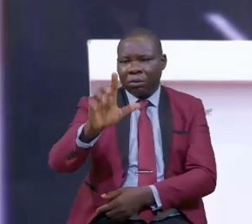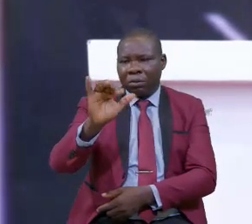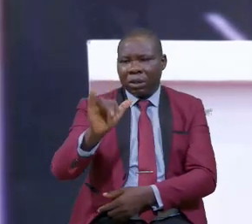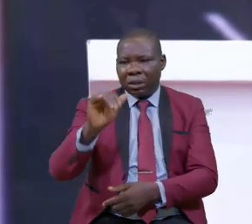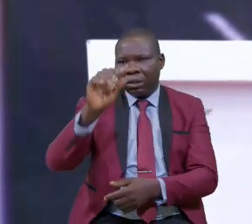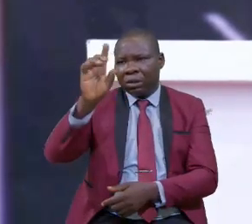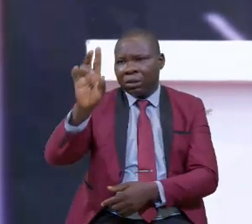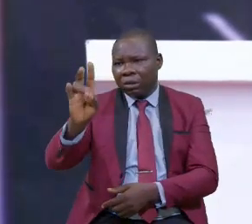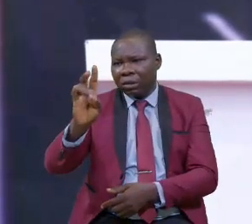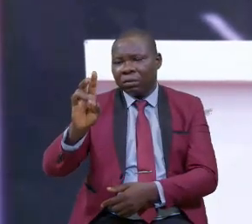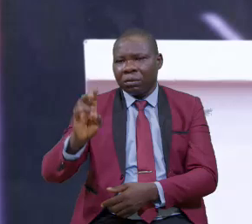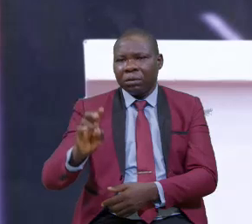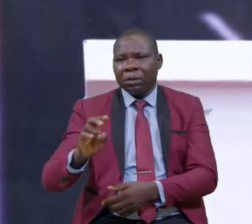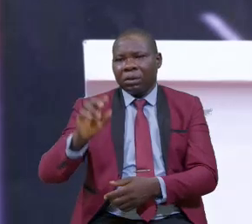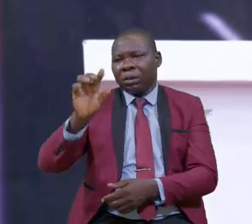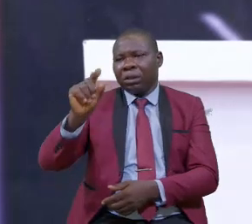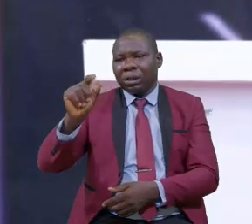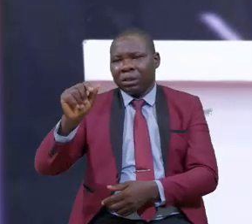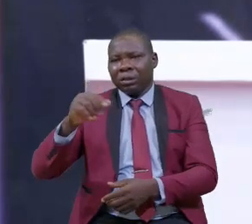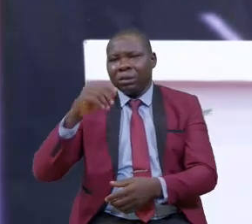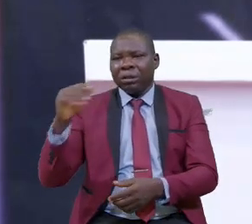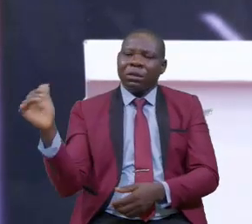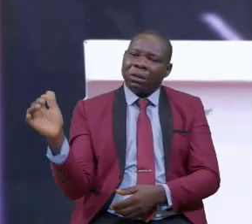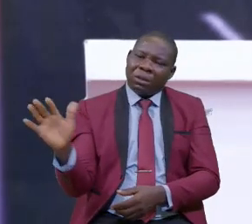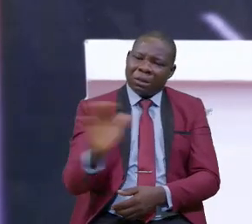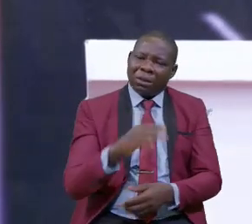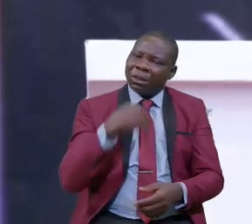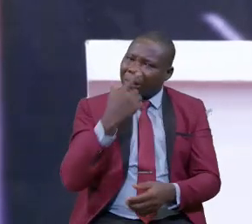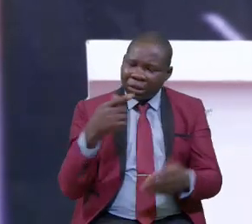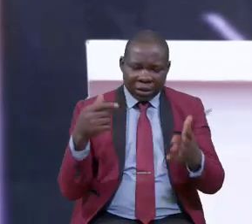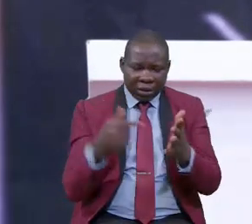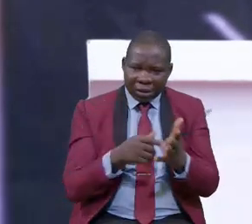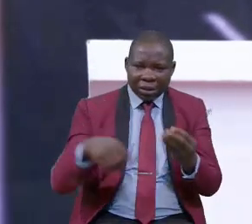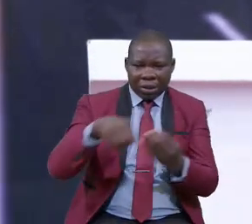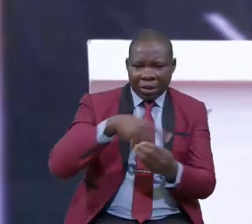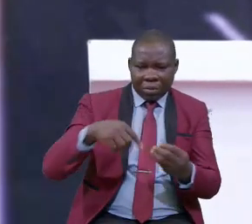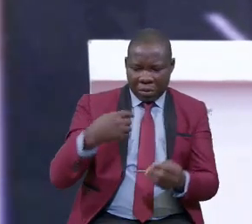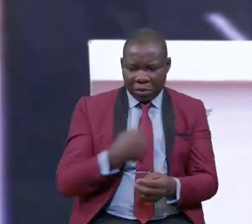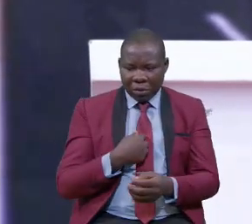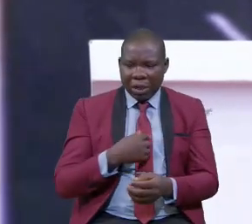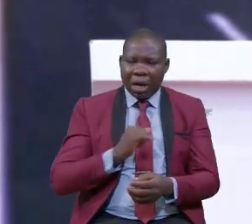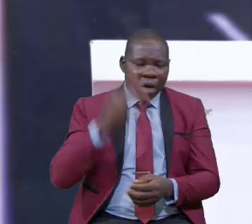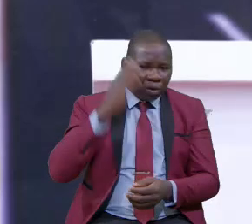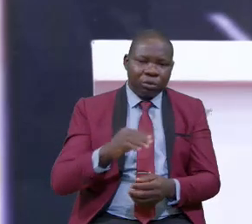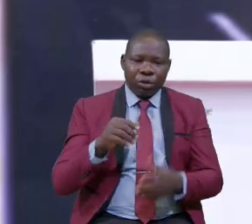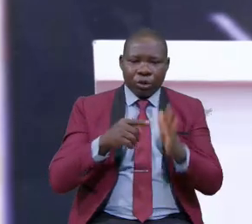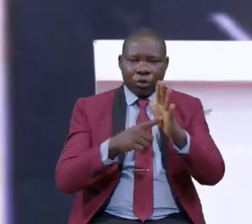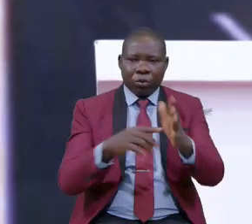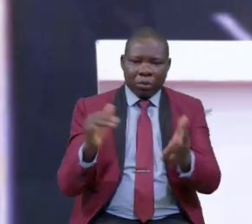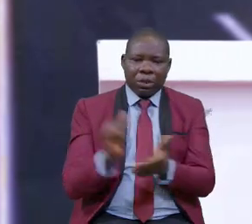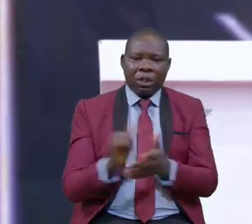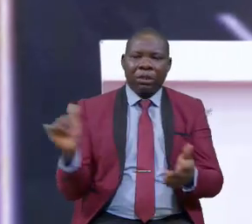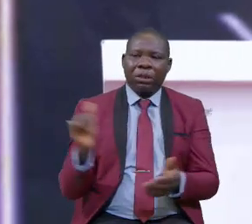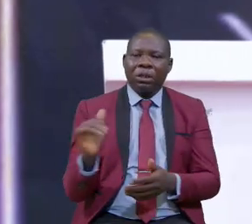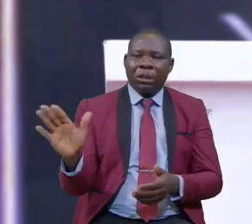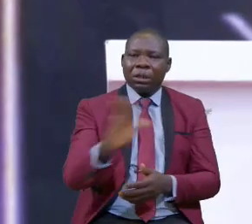July 7, 1977, they said this about me, I'm going to prove them wrong. How do you prove them wrong? I sit down. I won't